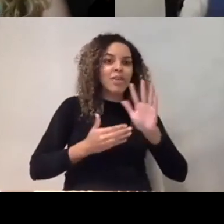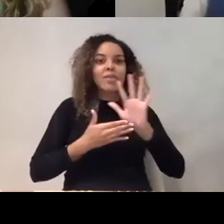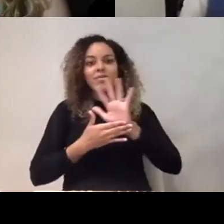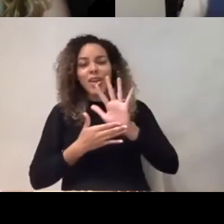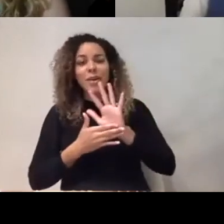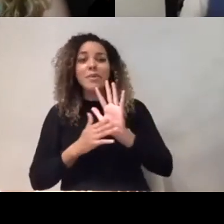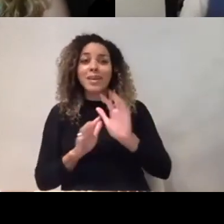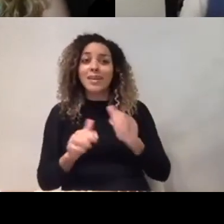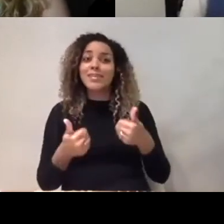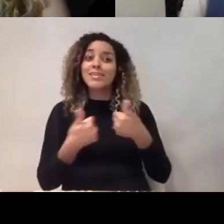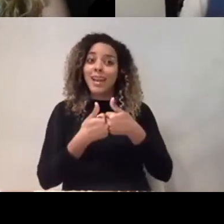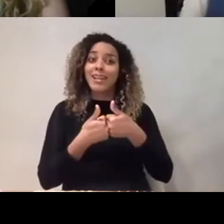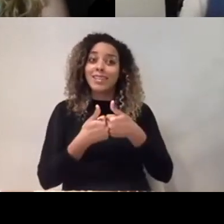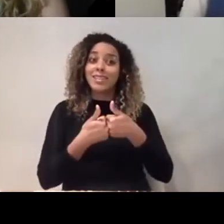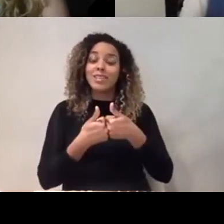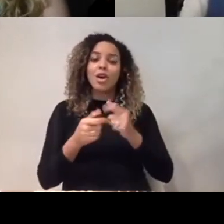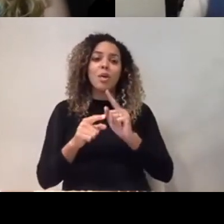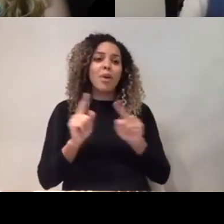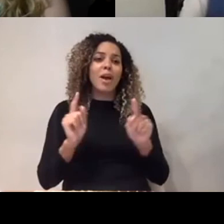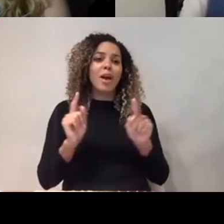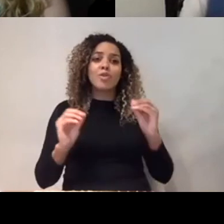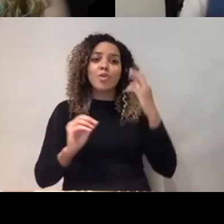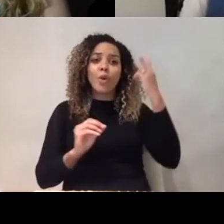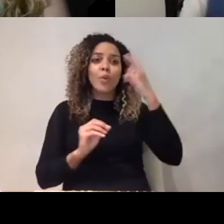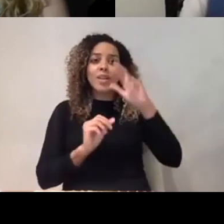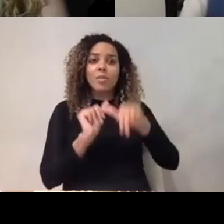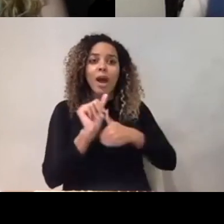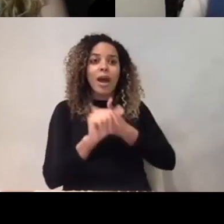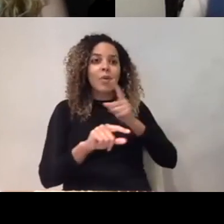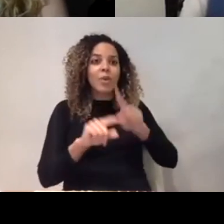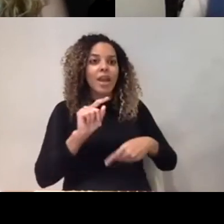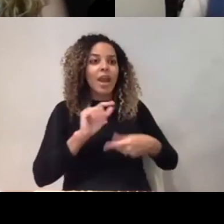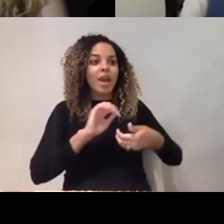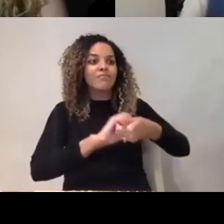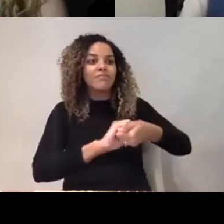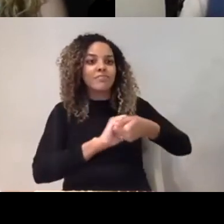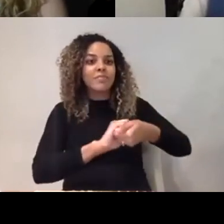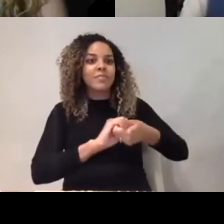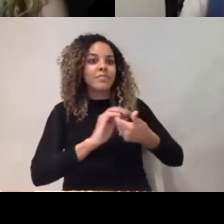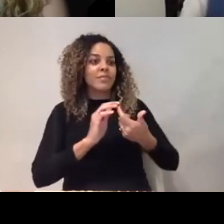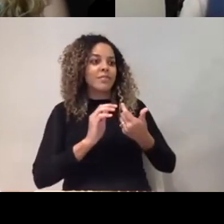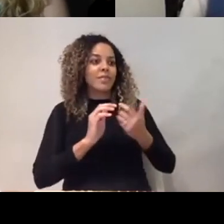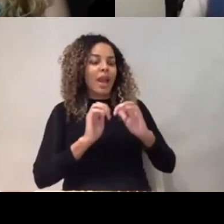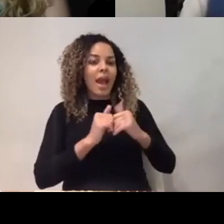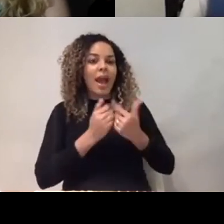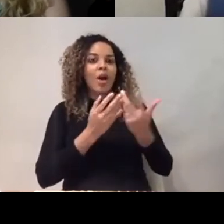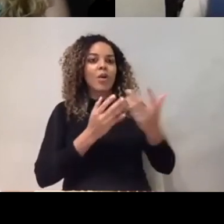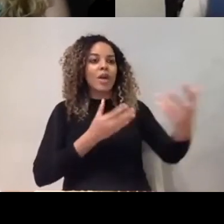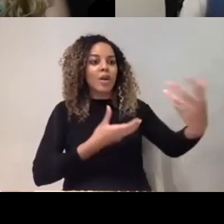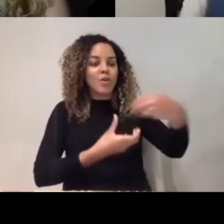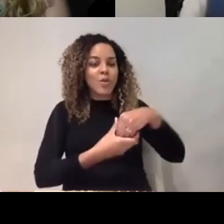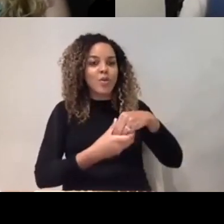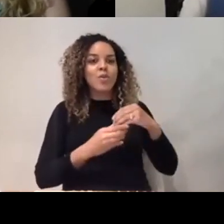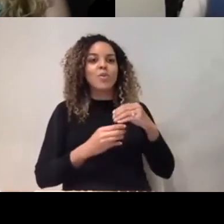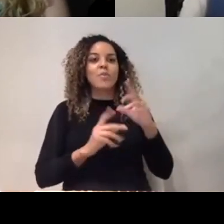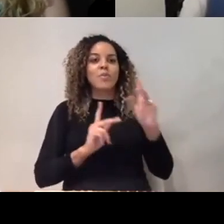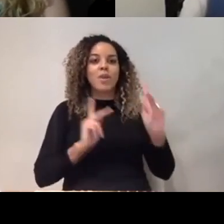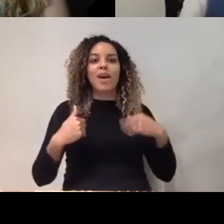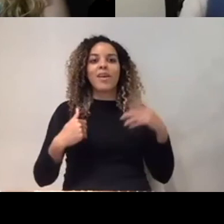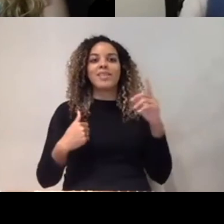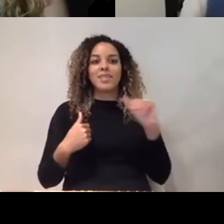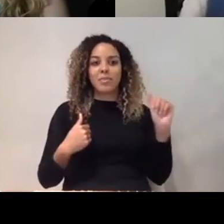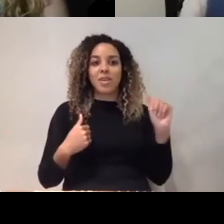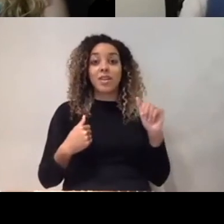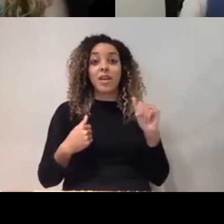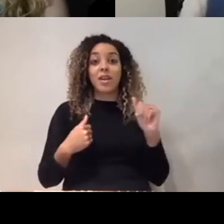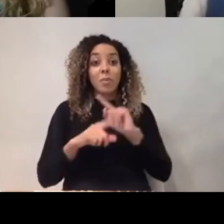no reason why we can't collaborate on those, you know, on the ways to problem solve. And you're right, I mean, because there are ways where like we'll be like, oh, I don't